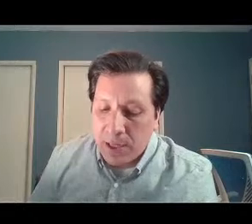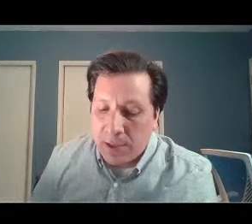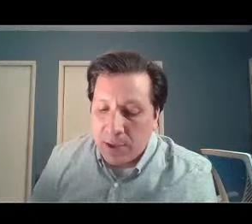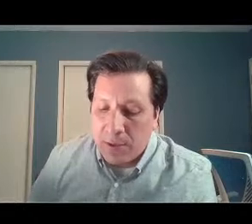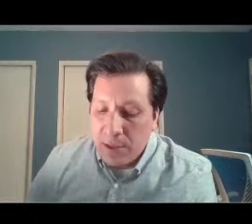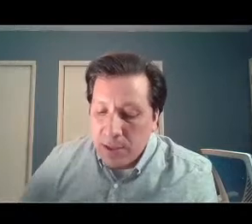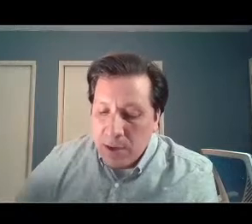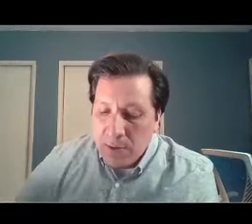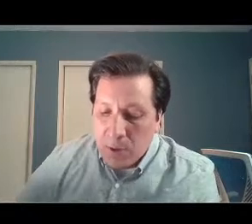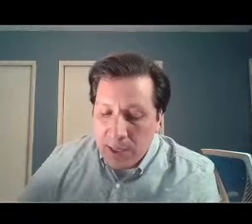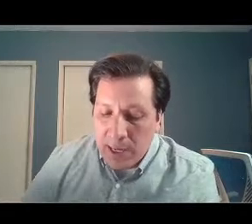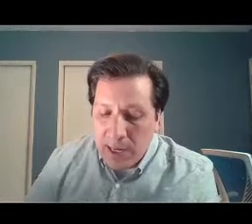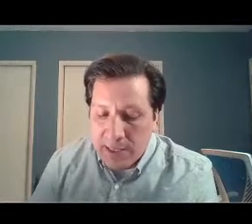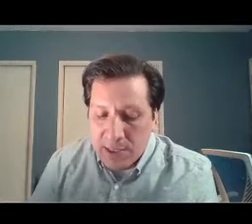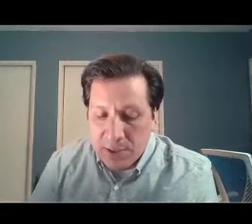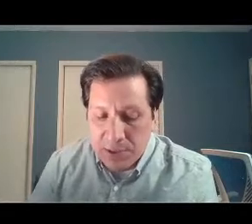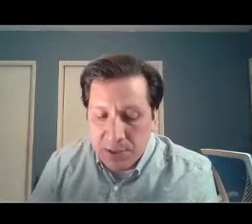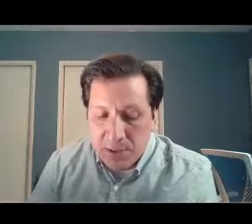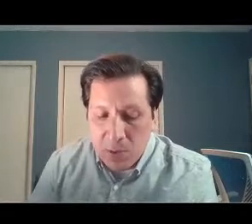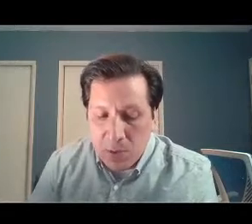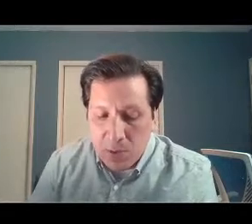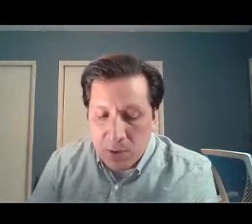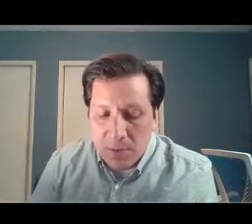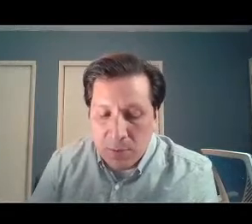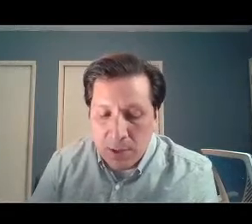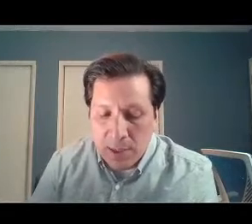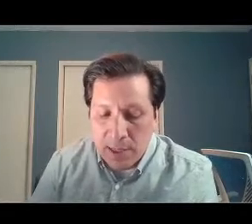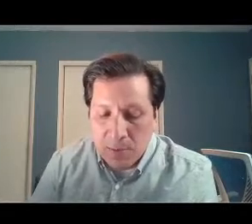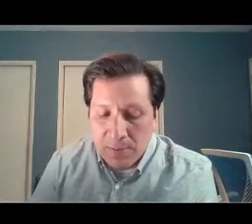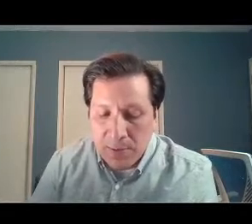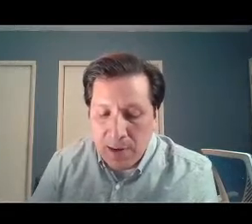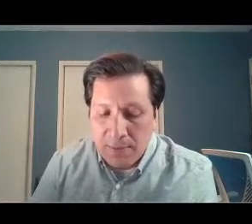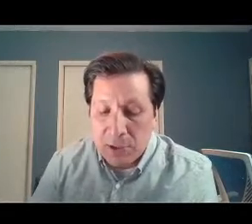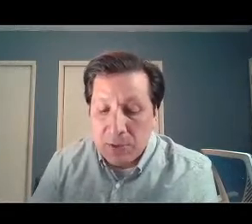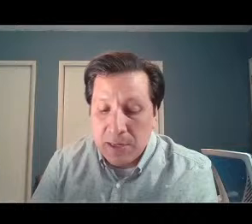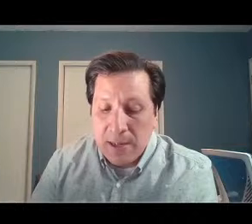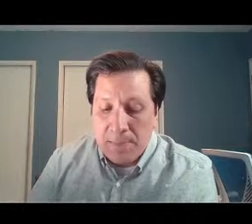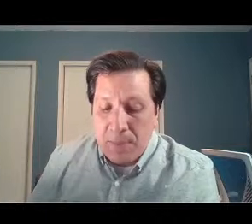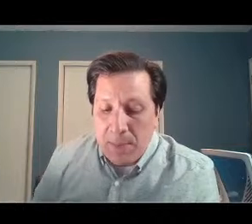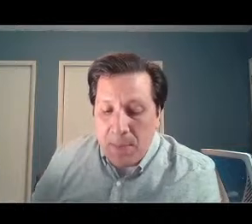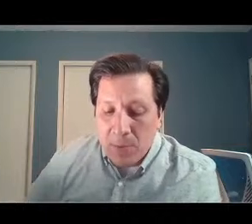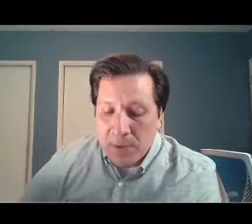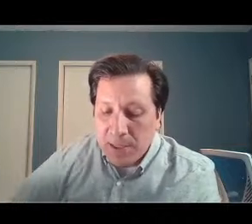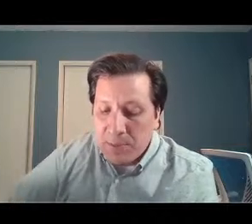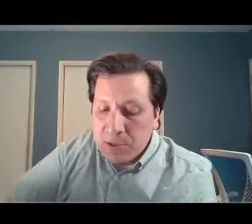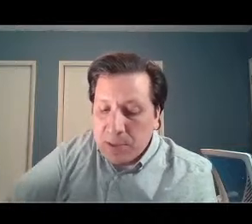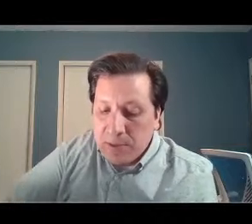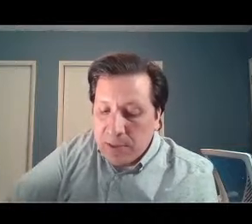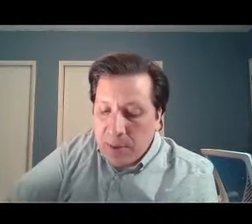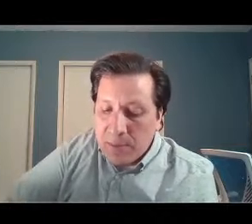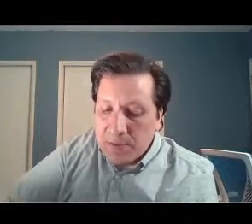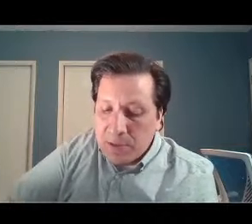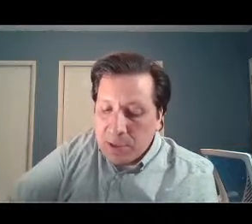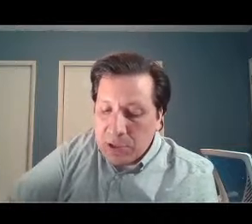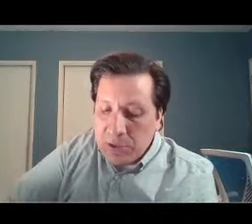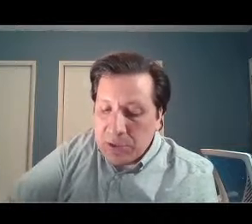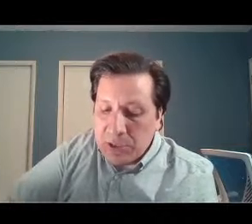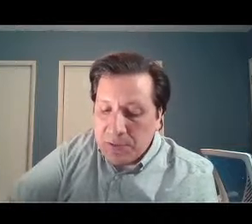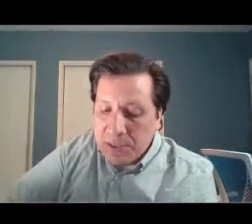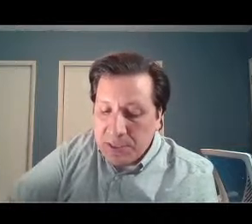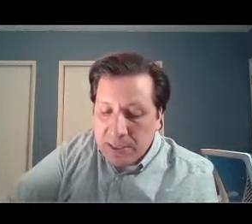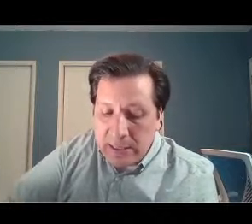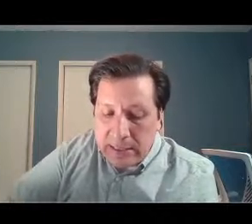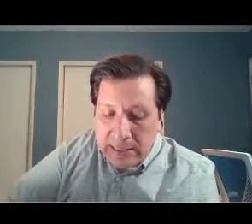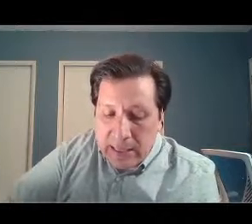of California Ed code 48900 or 48915 the student met with an administrator in the department of